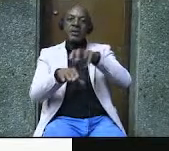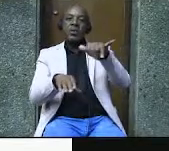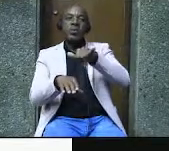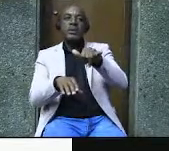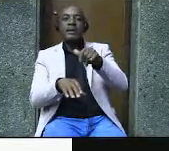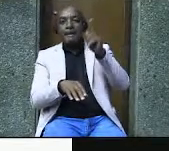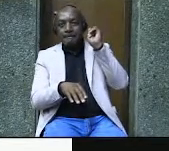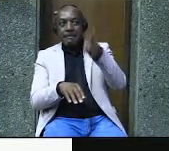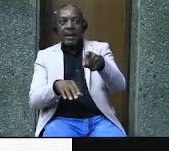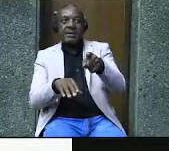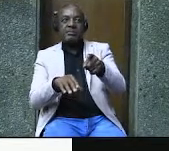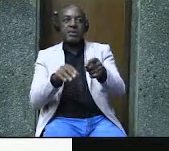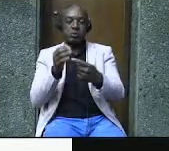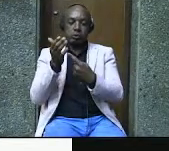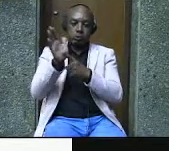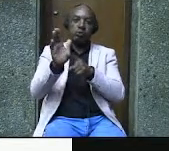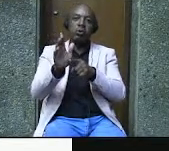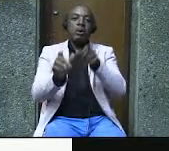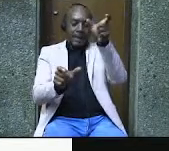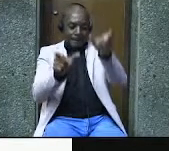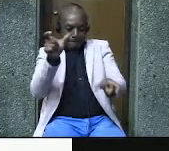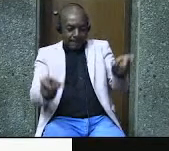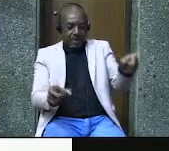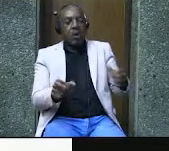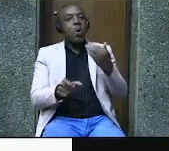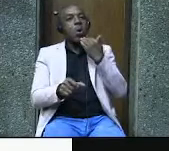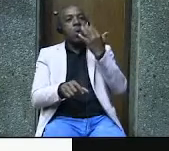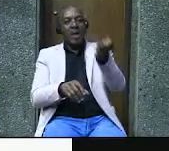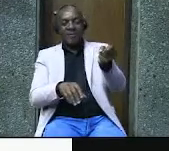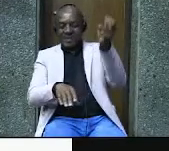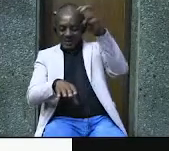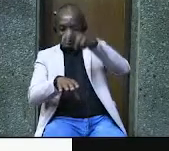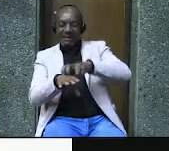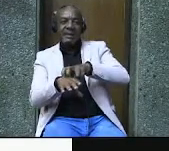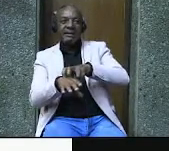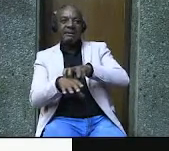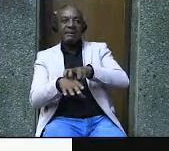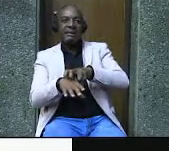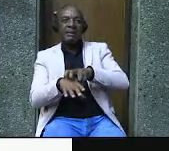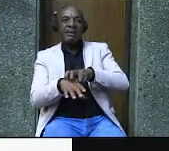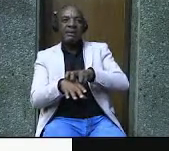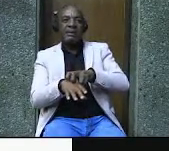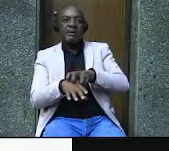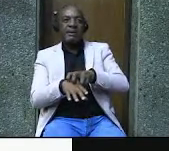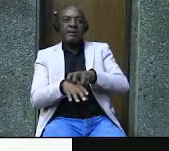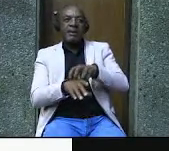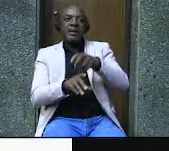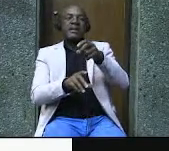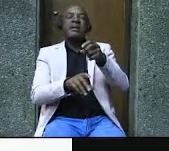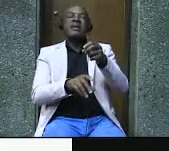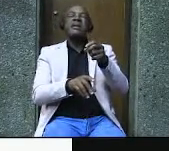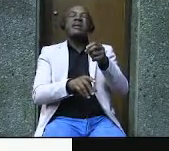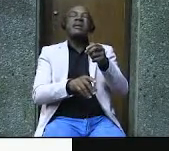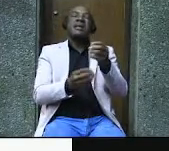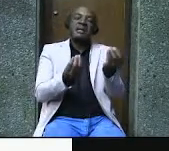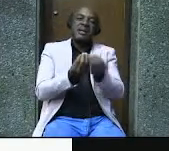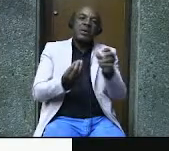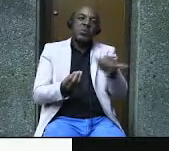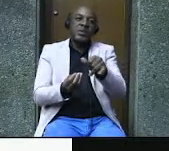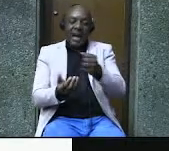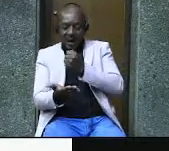in the property. So persons who have got an interest in the property would be those with registered and those